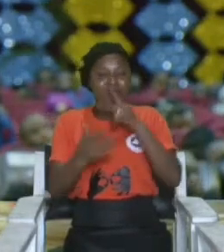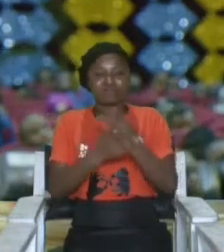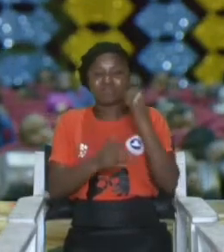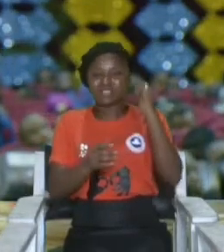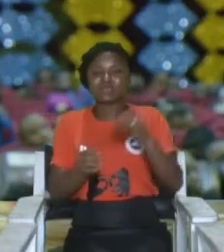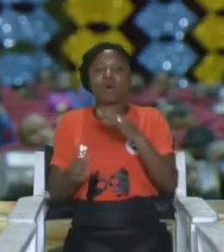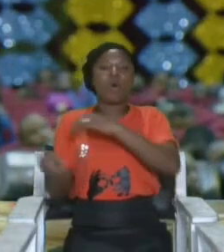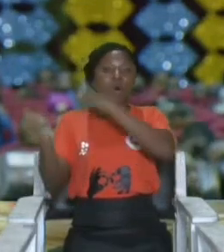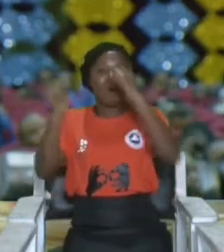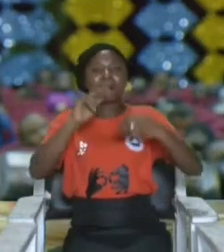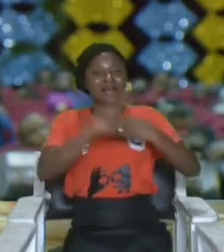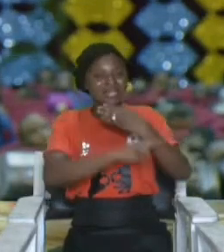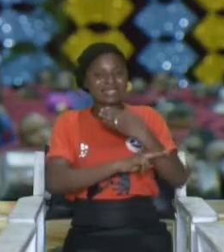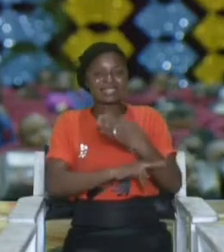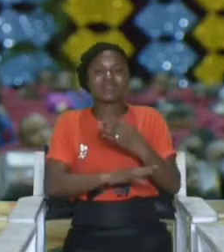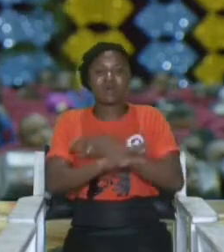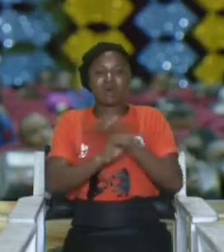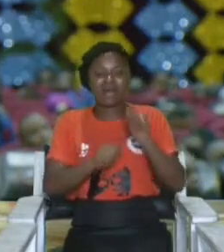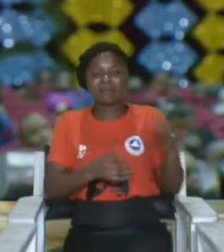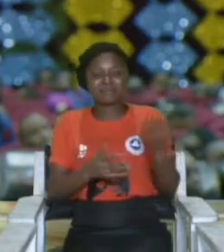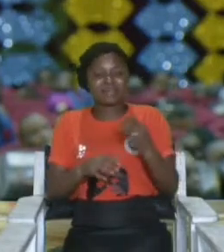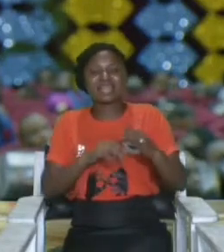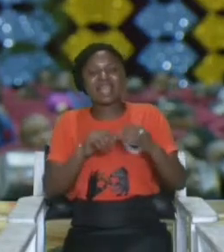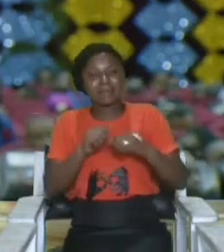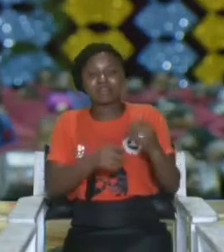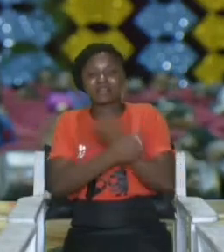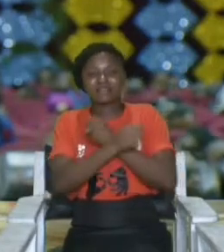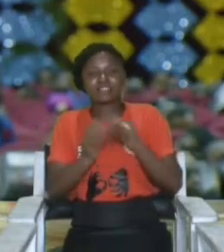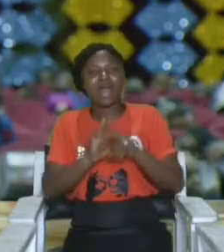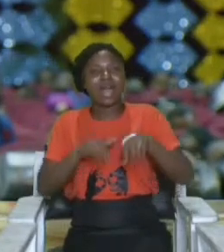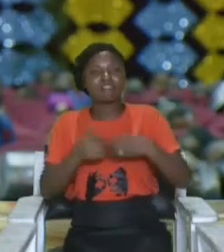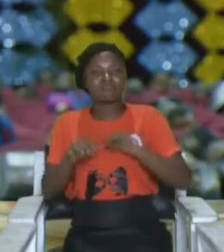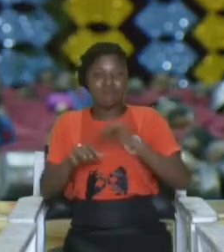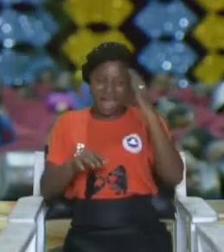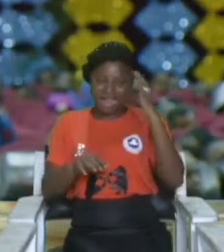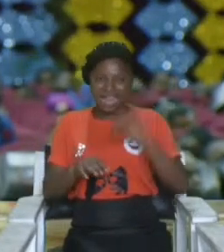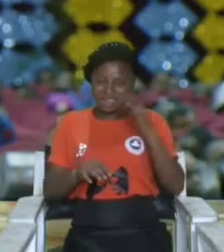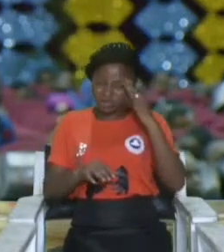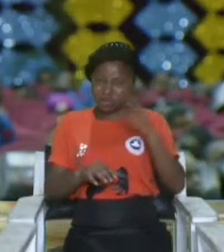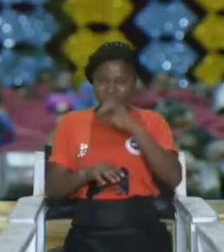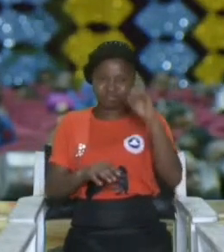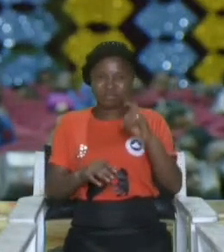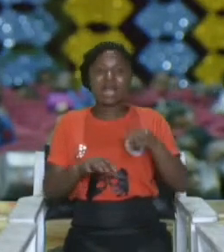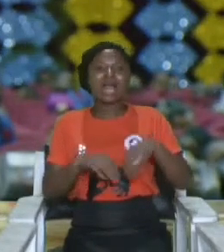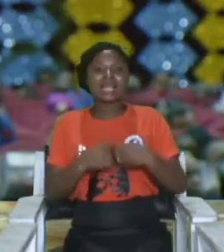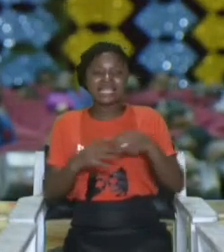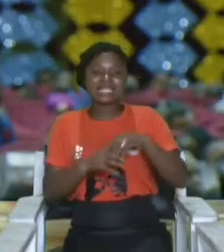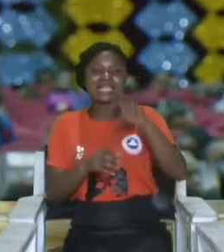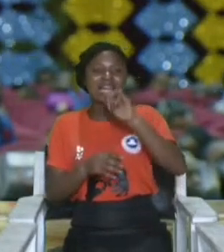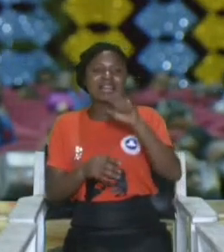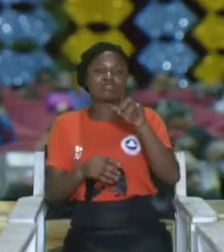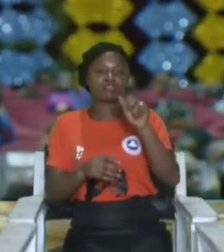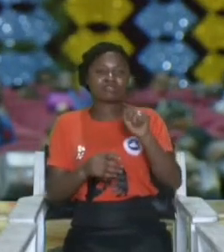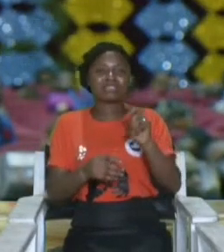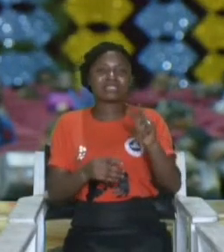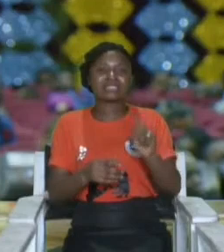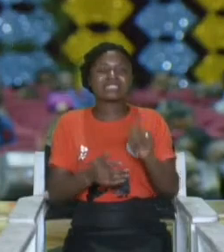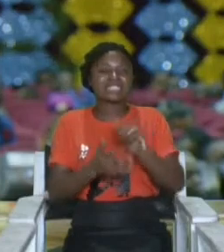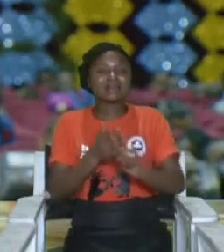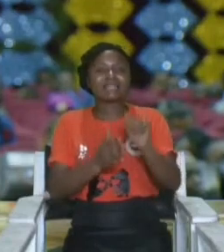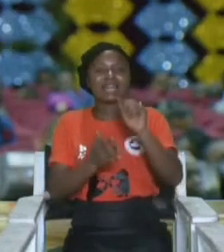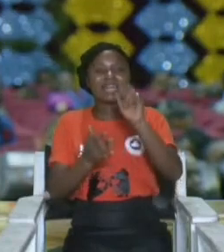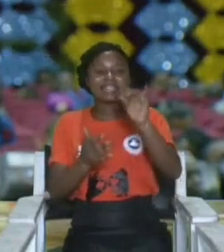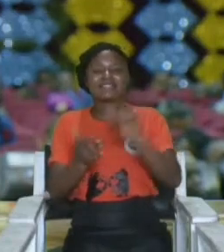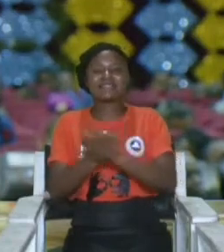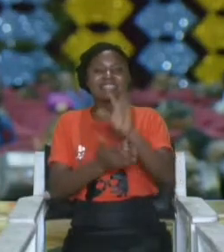two, that God can bring about salvation. How do I know? In Exodus chapter 8, verse 1, the Bible was talking,